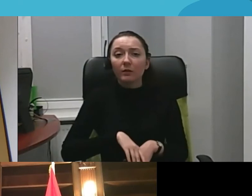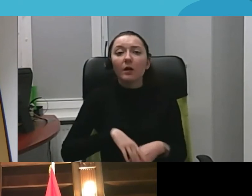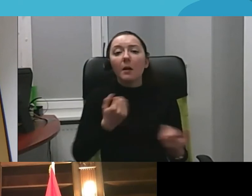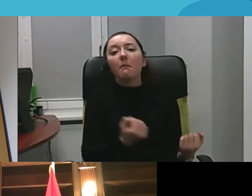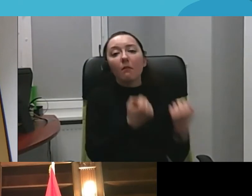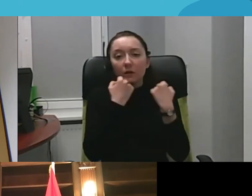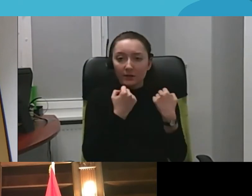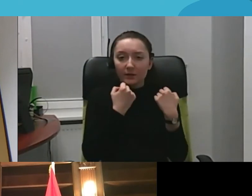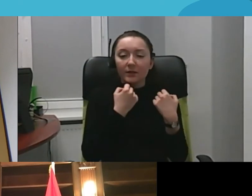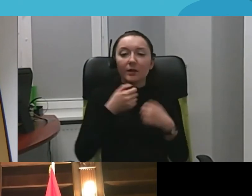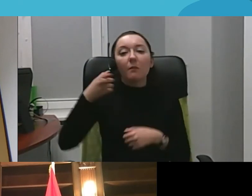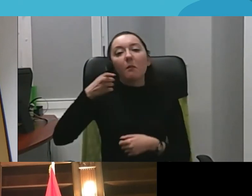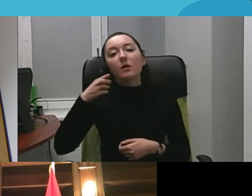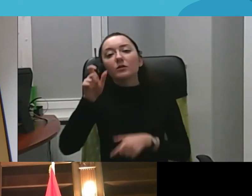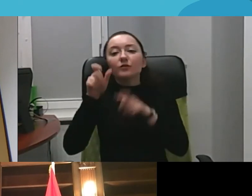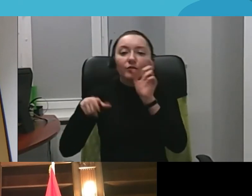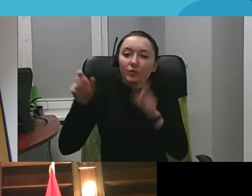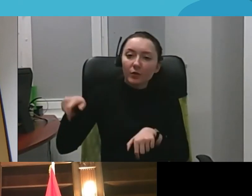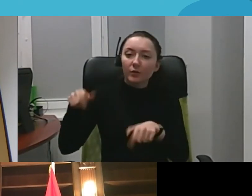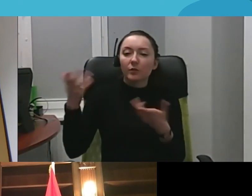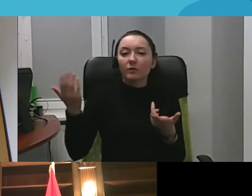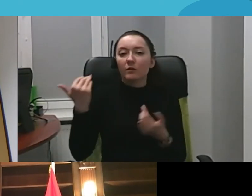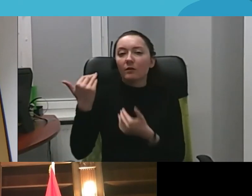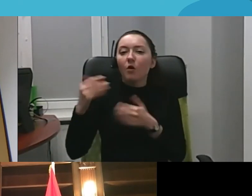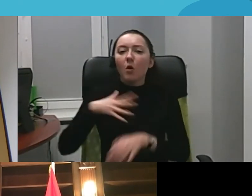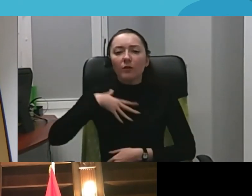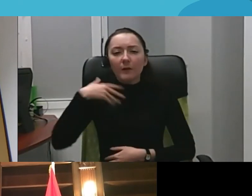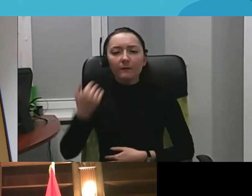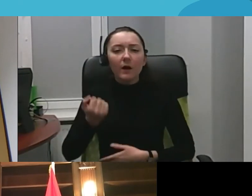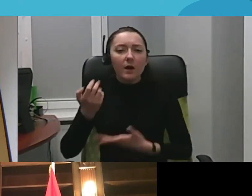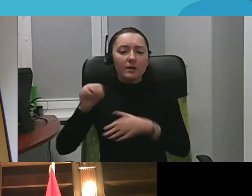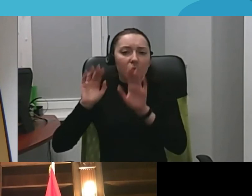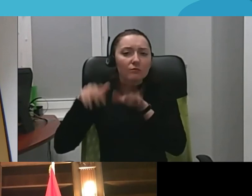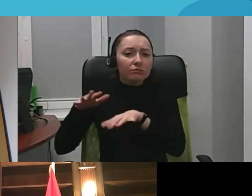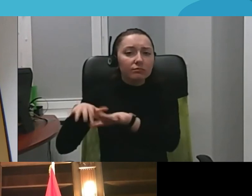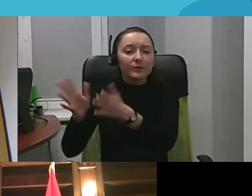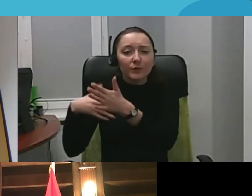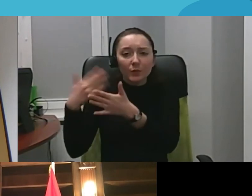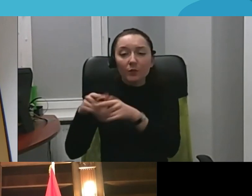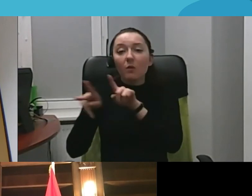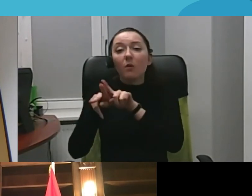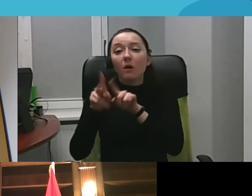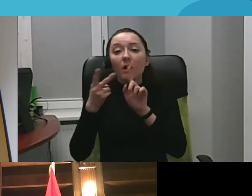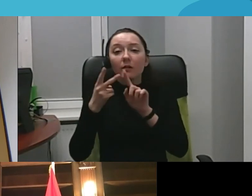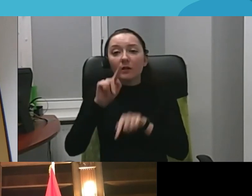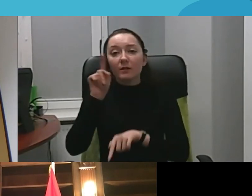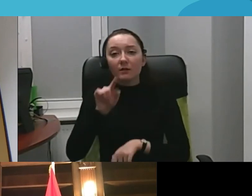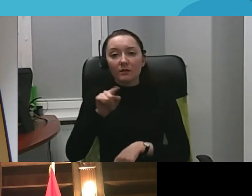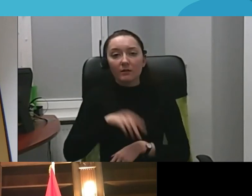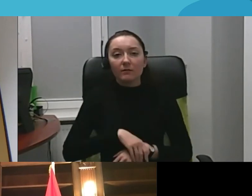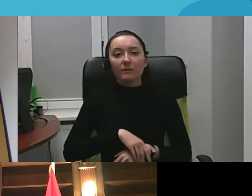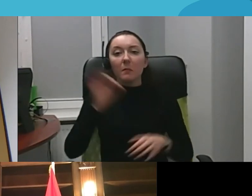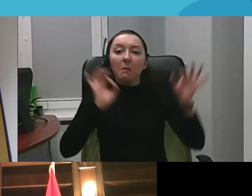Belarusian people, the protesters. And the second question is this balance between the